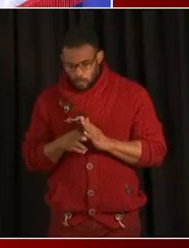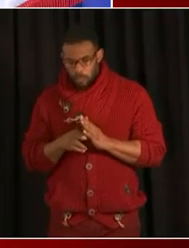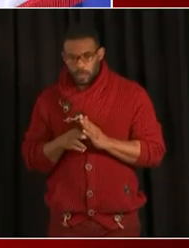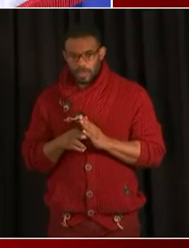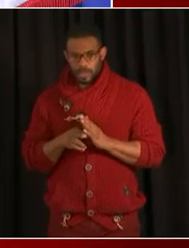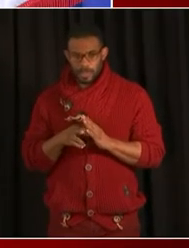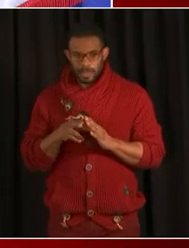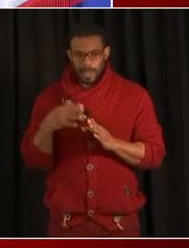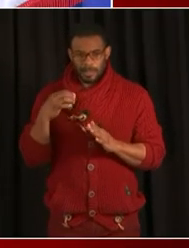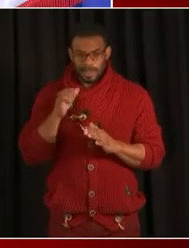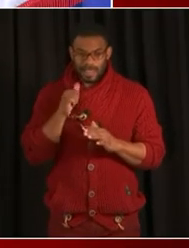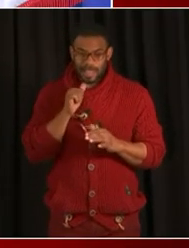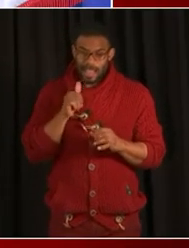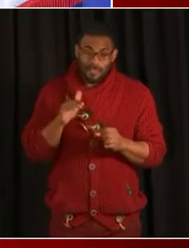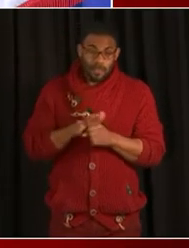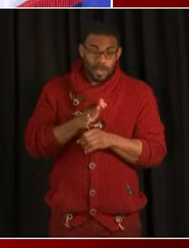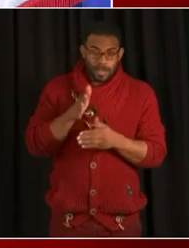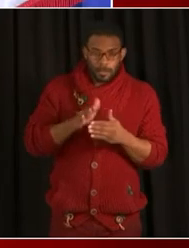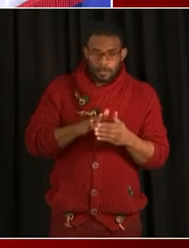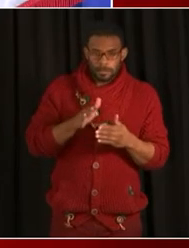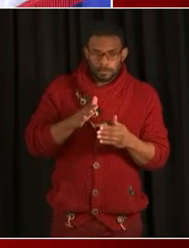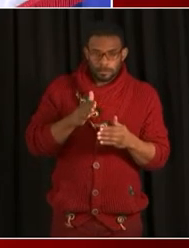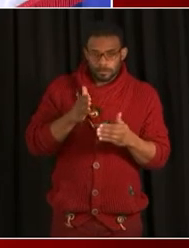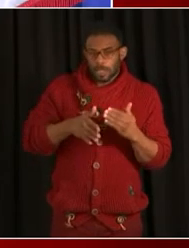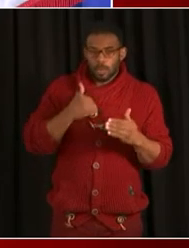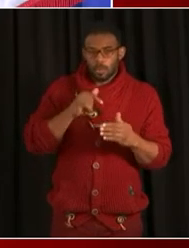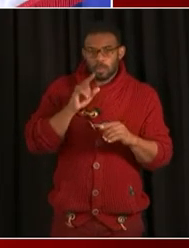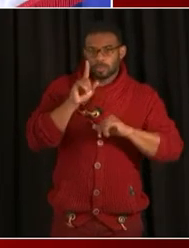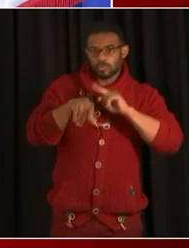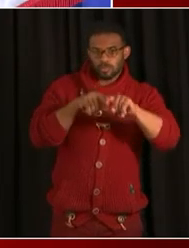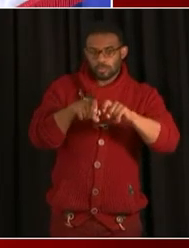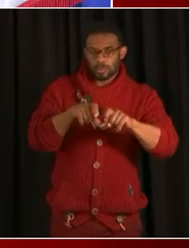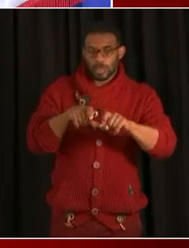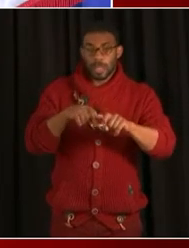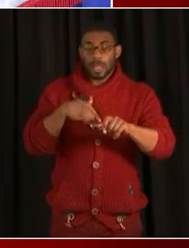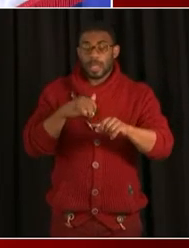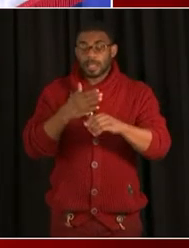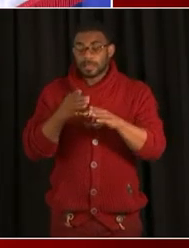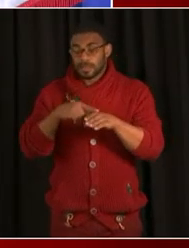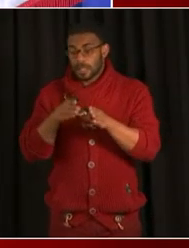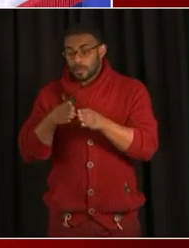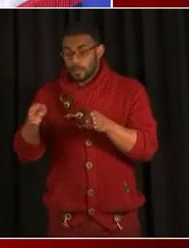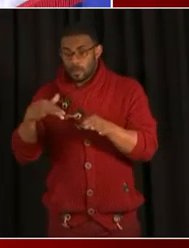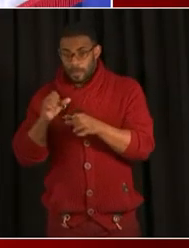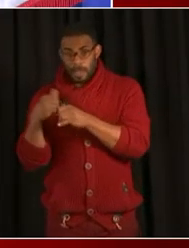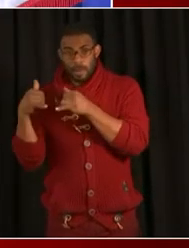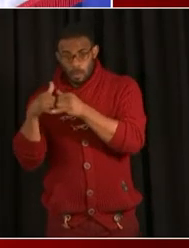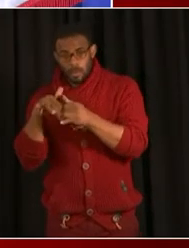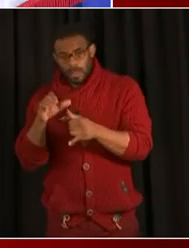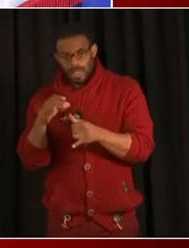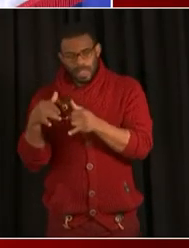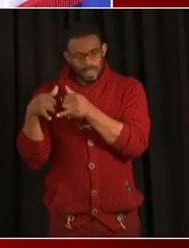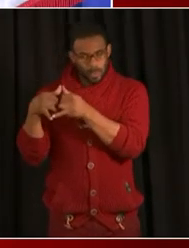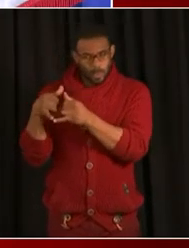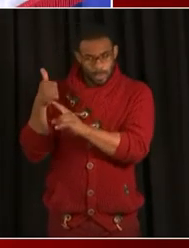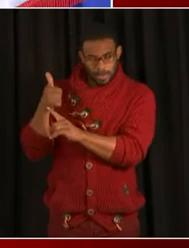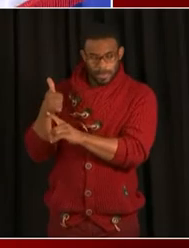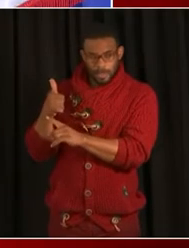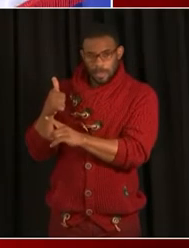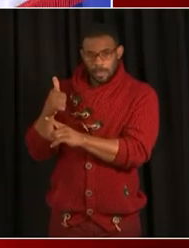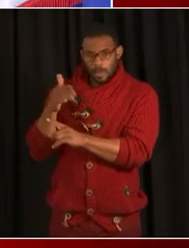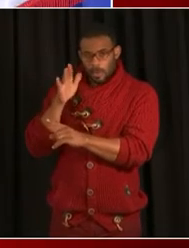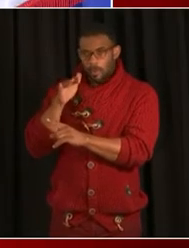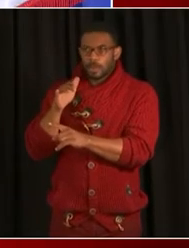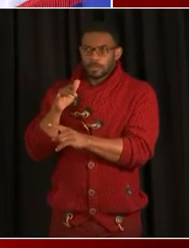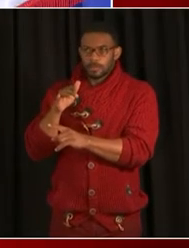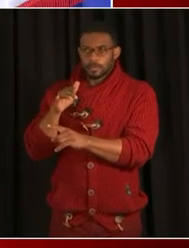not exactly complete. And then there is a period of time where we actually do make an award, and the award